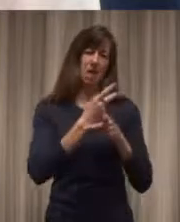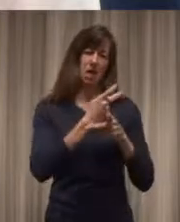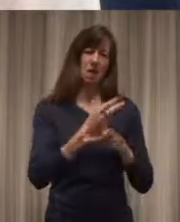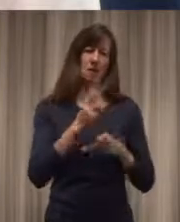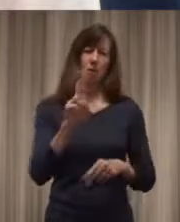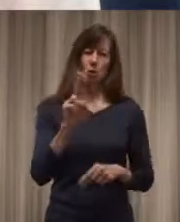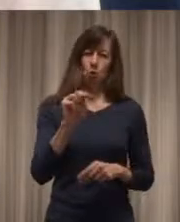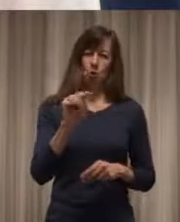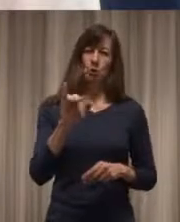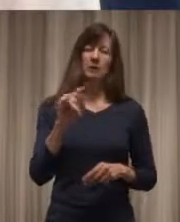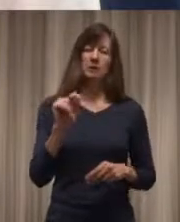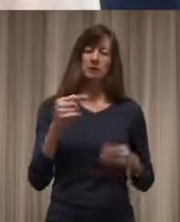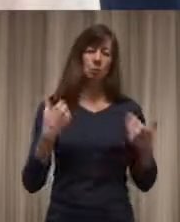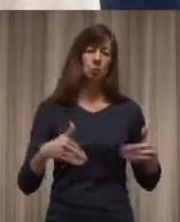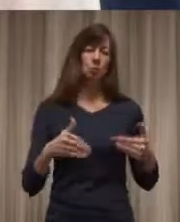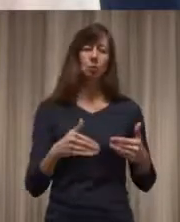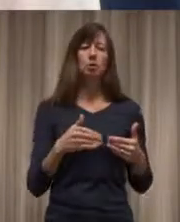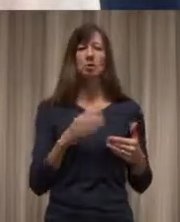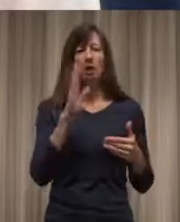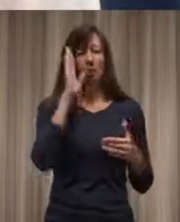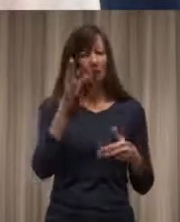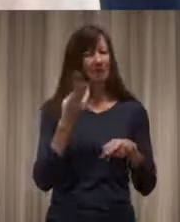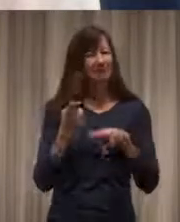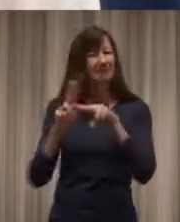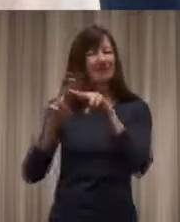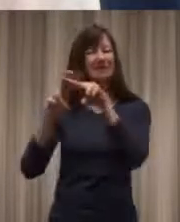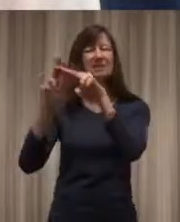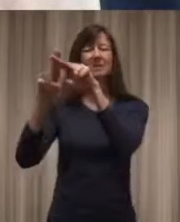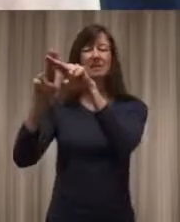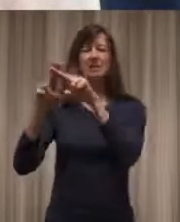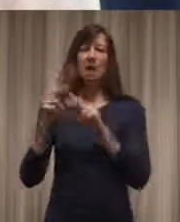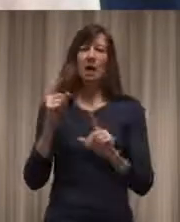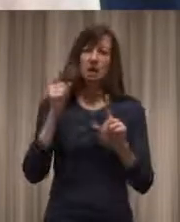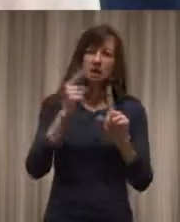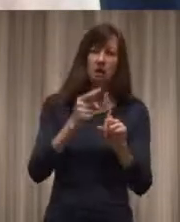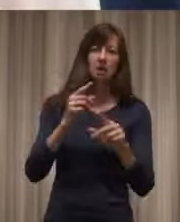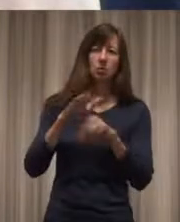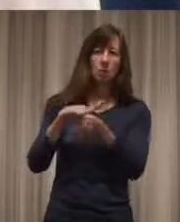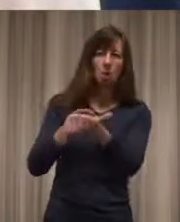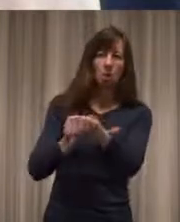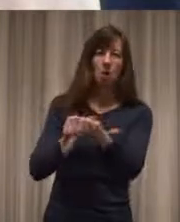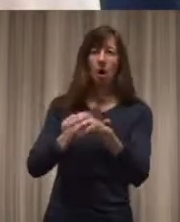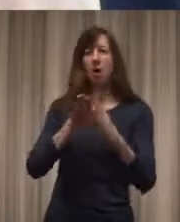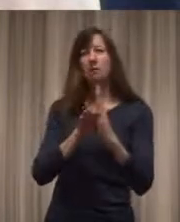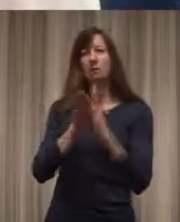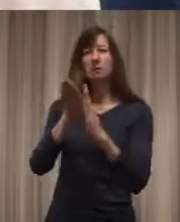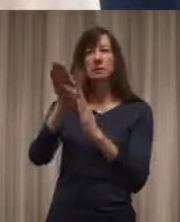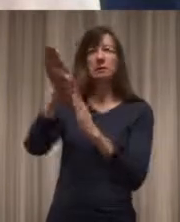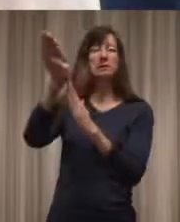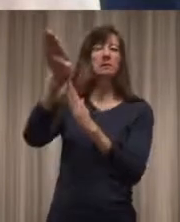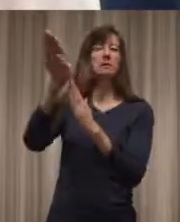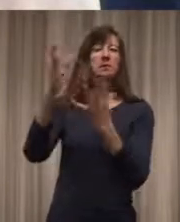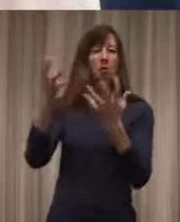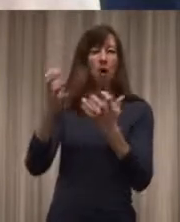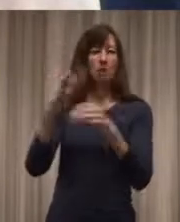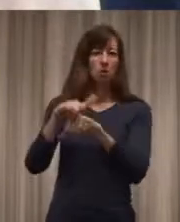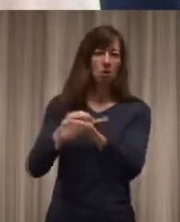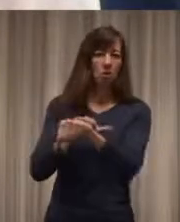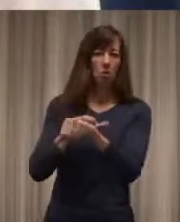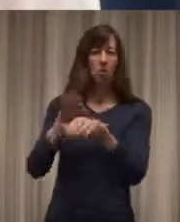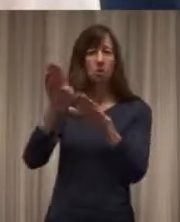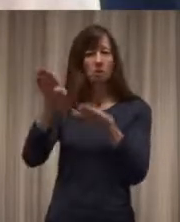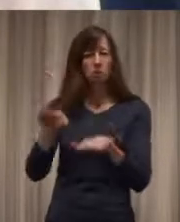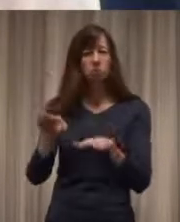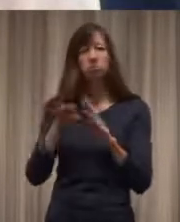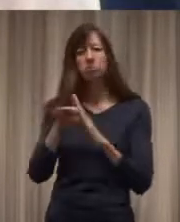increase until we can get this second wave in check. In terms of our active case count in the county, this